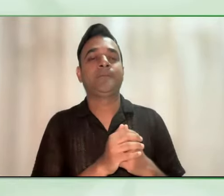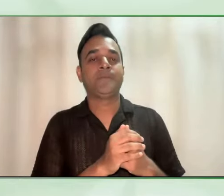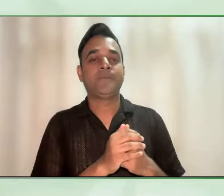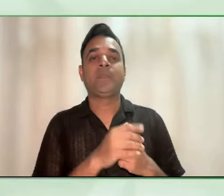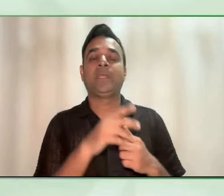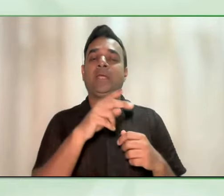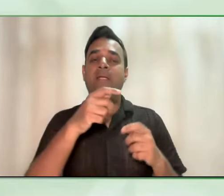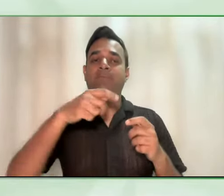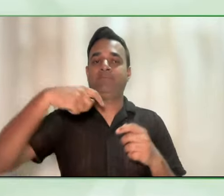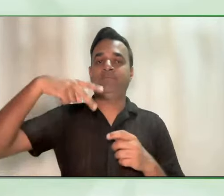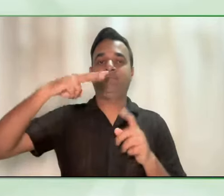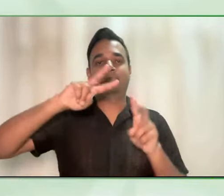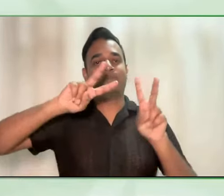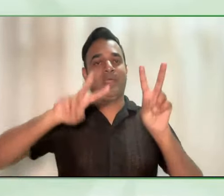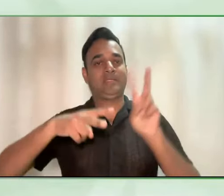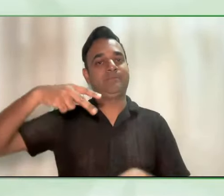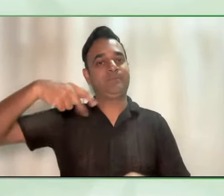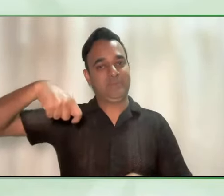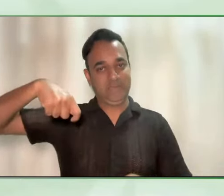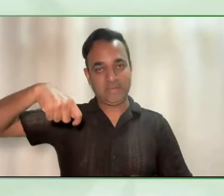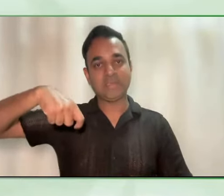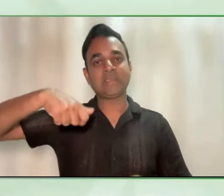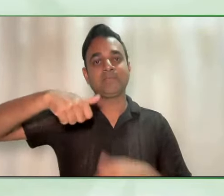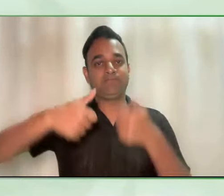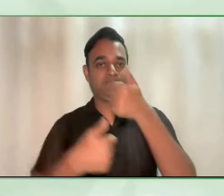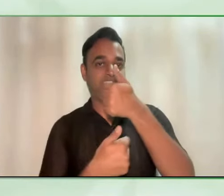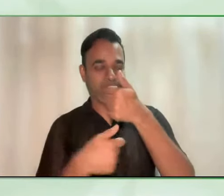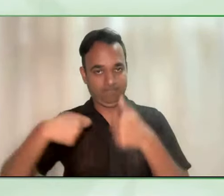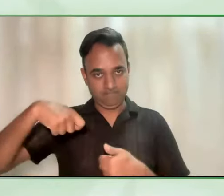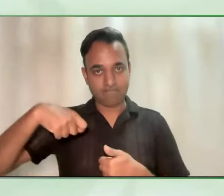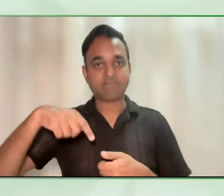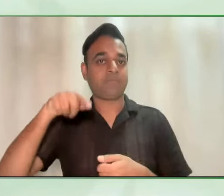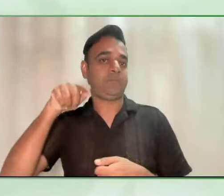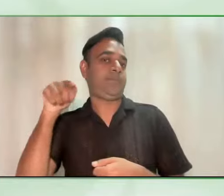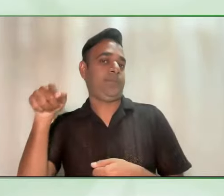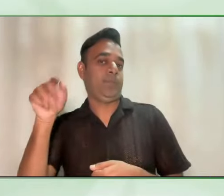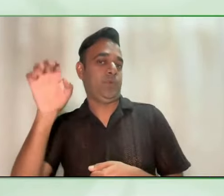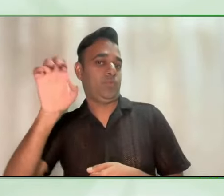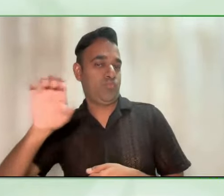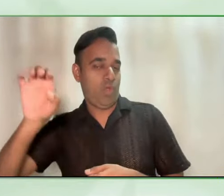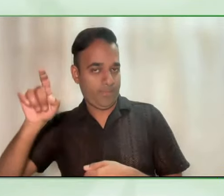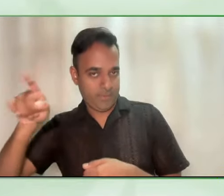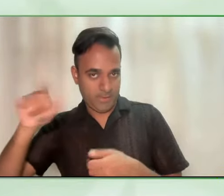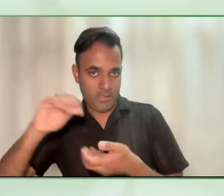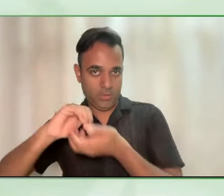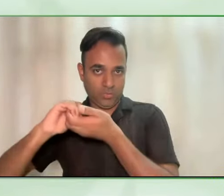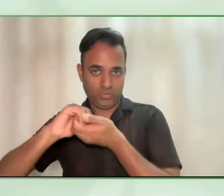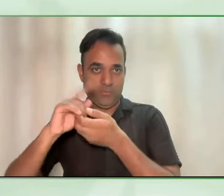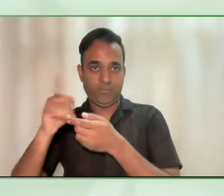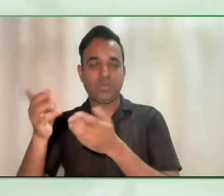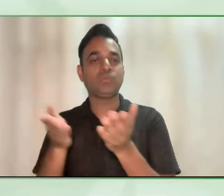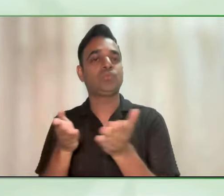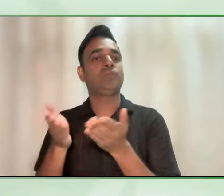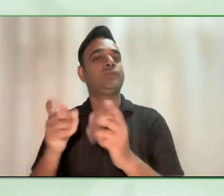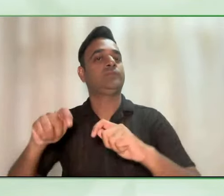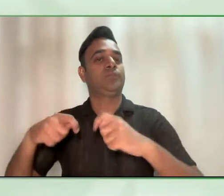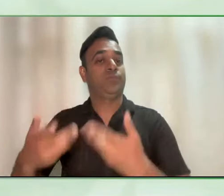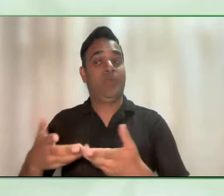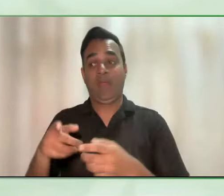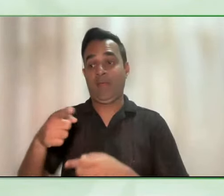Service Providers for Persons with Disabilities. What these three organizations that they represent have in common is